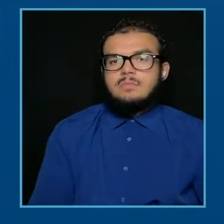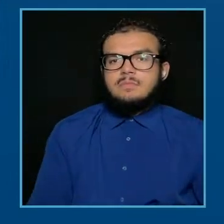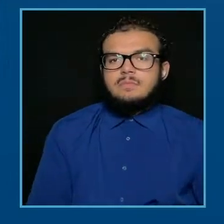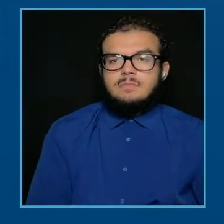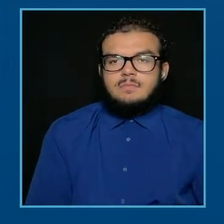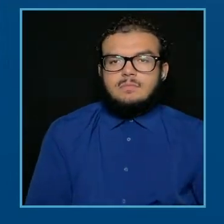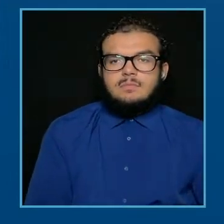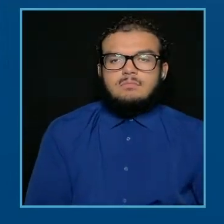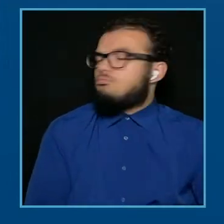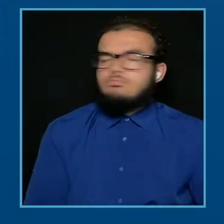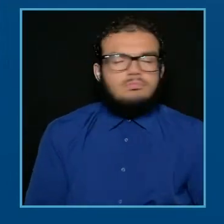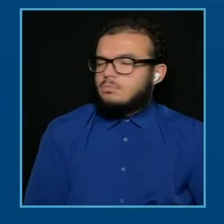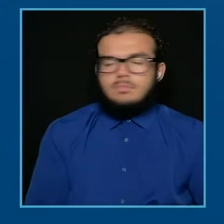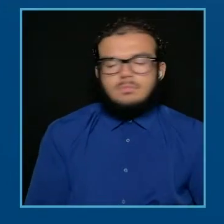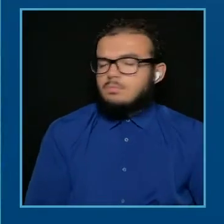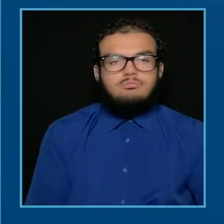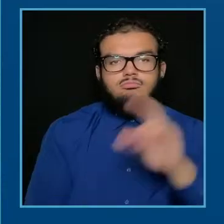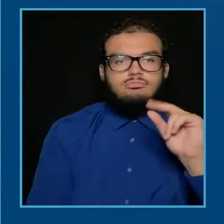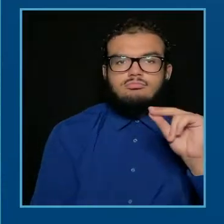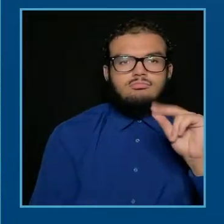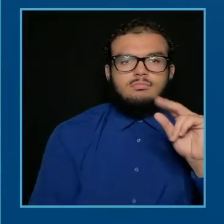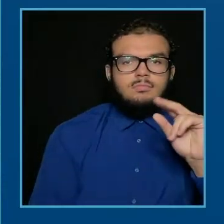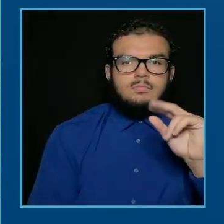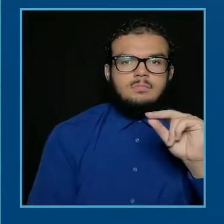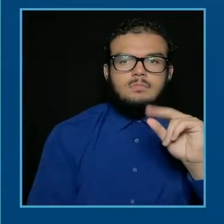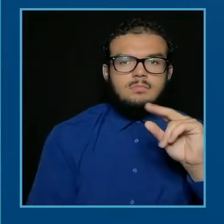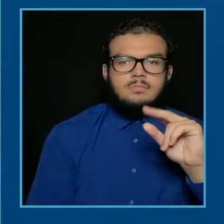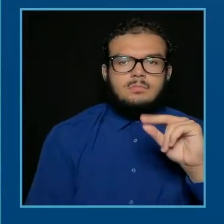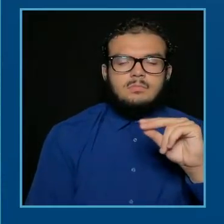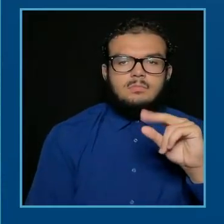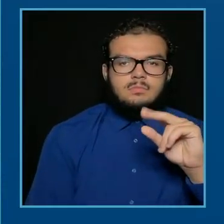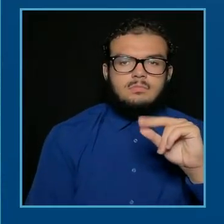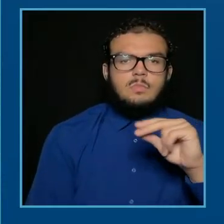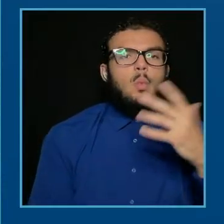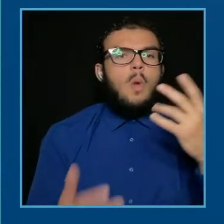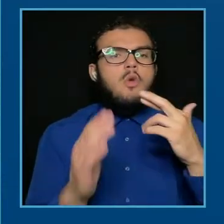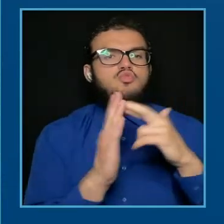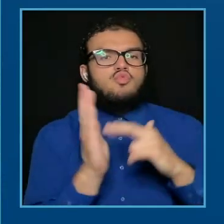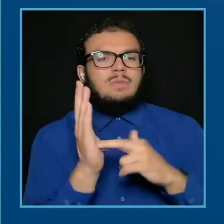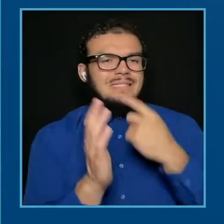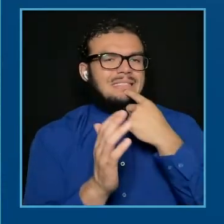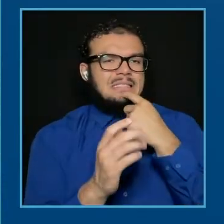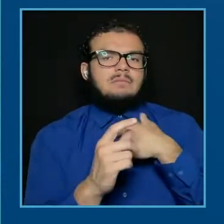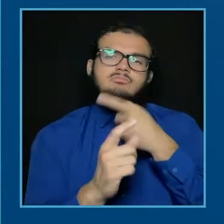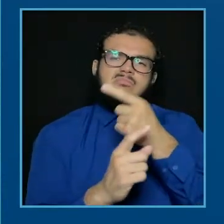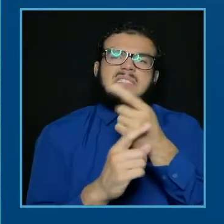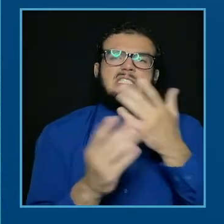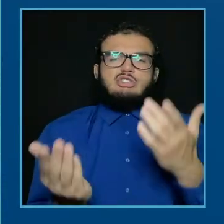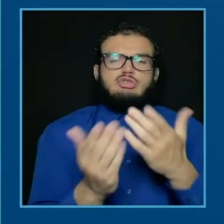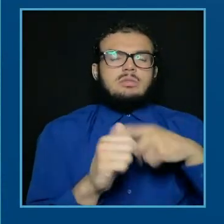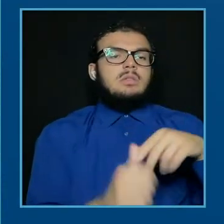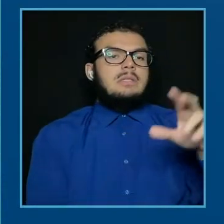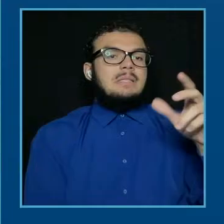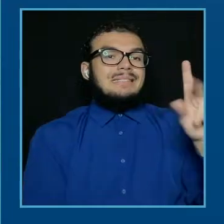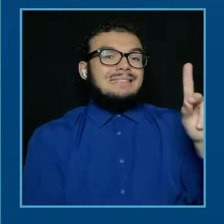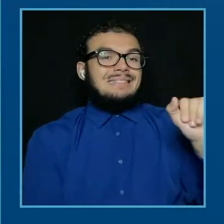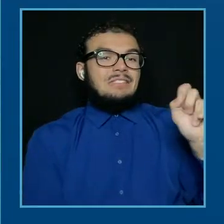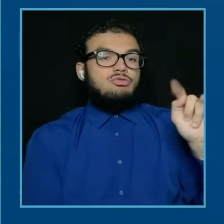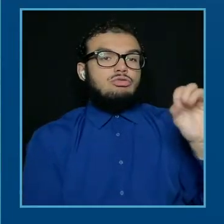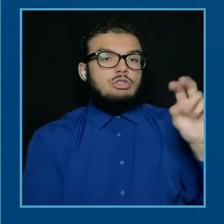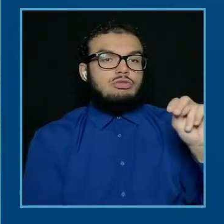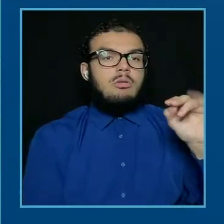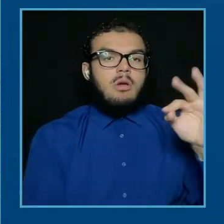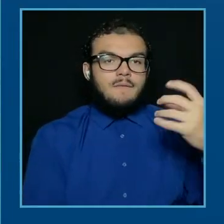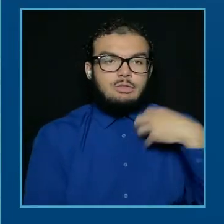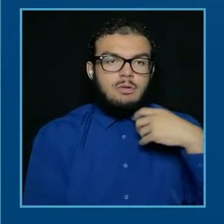No, that's not the case at all. What the rule says, I've got it in front of me, it says at the discretion of the chair, voting